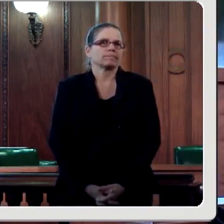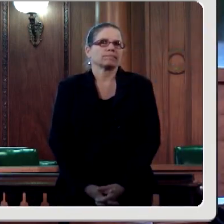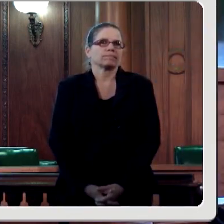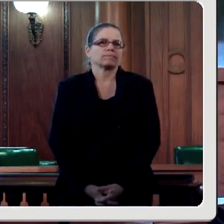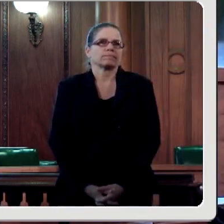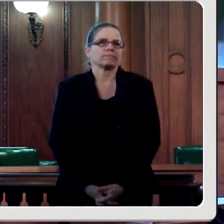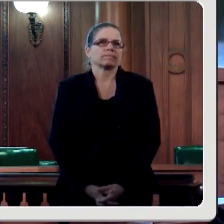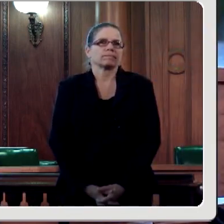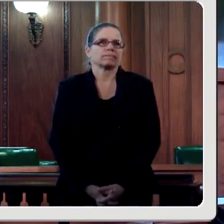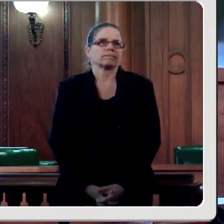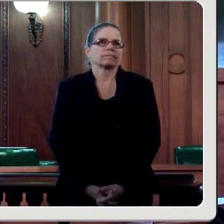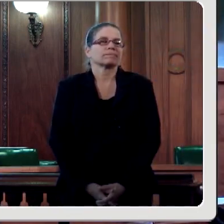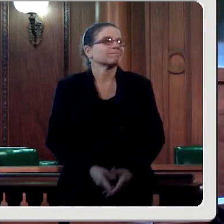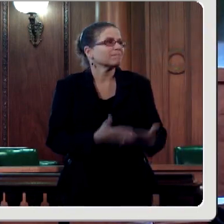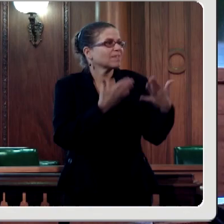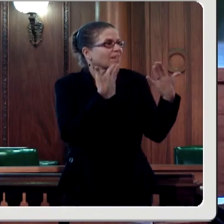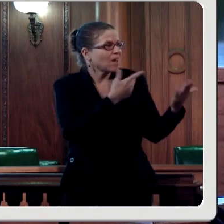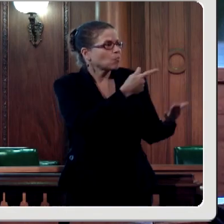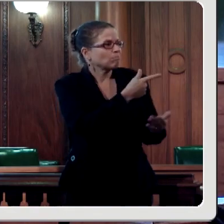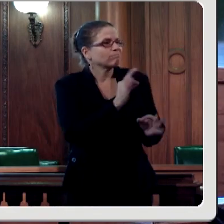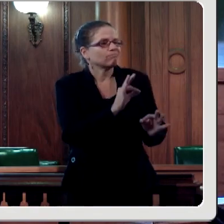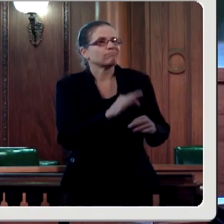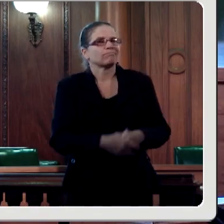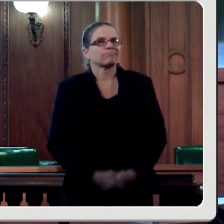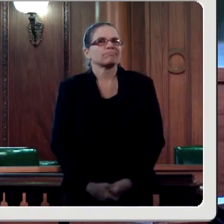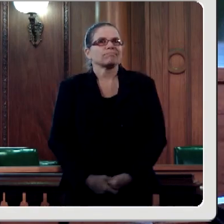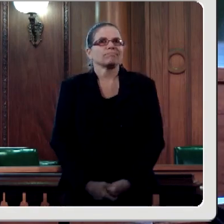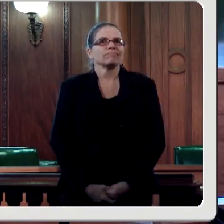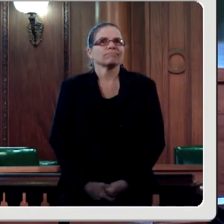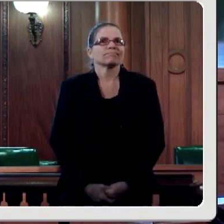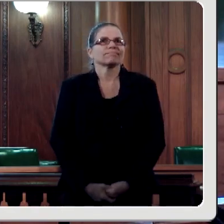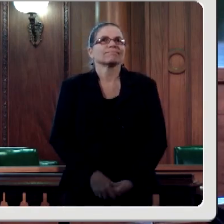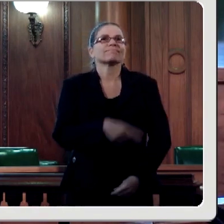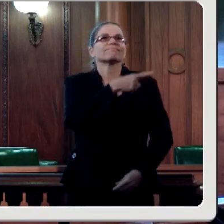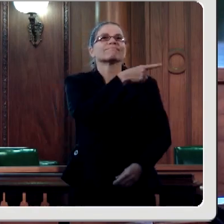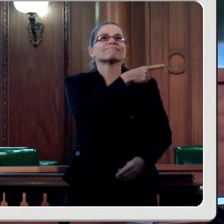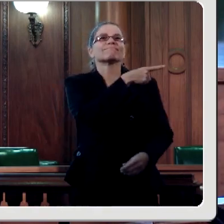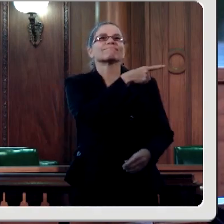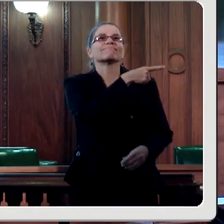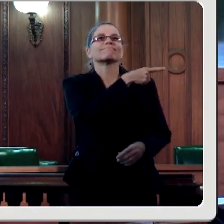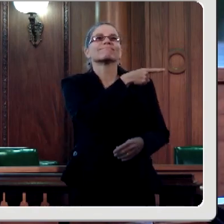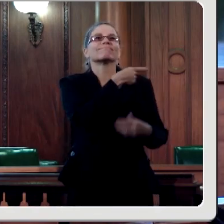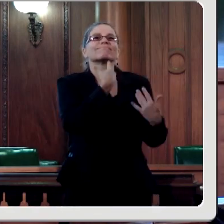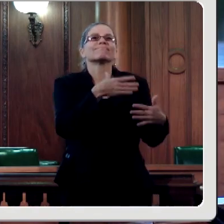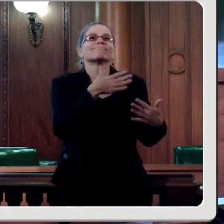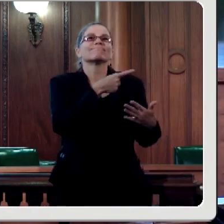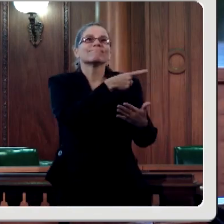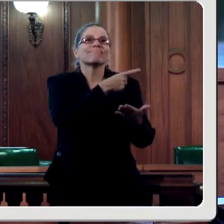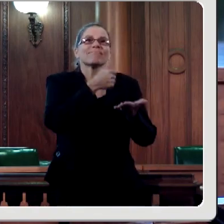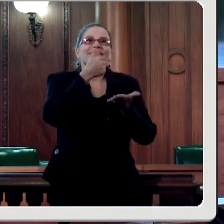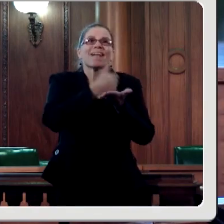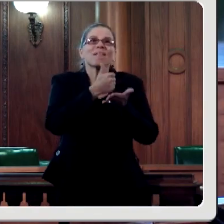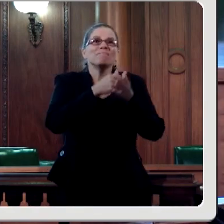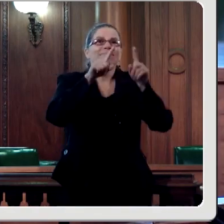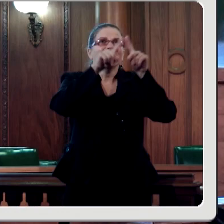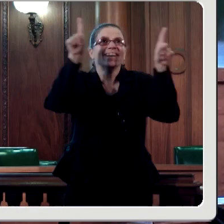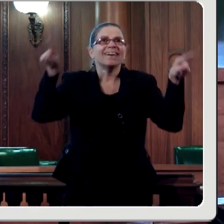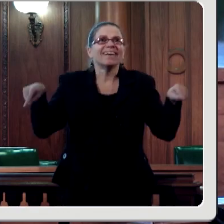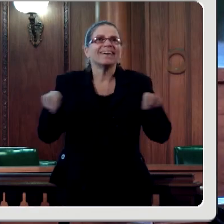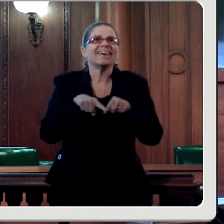Thank you, Commissioner Carlton Harrison. Molly Shea, you were Vanna White today, helping out Helen. We appreciate that.